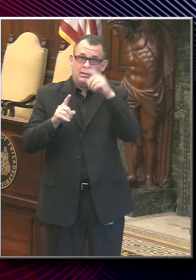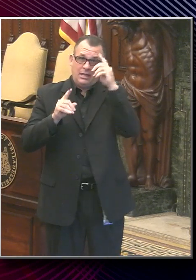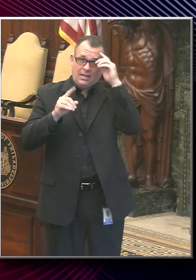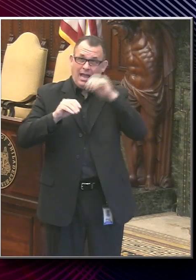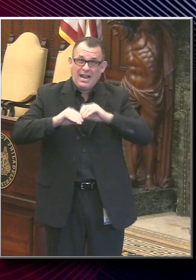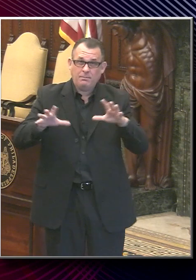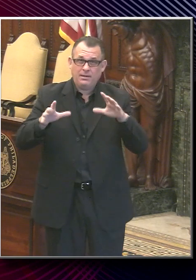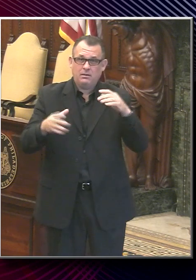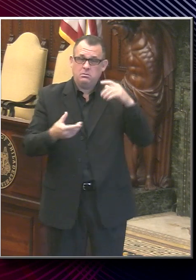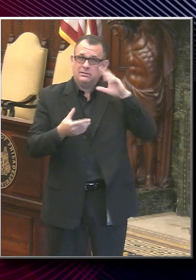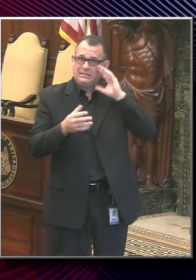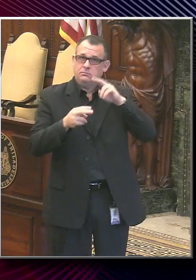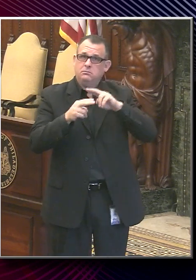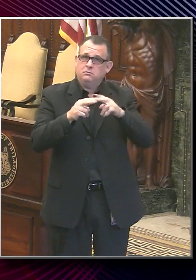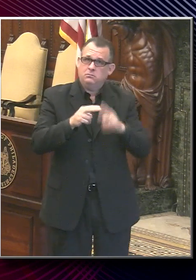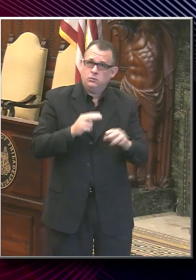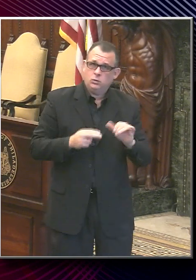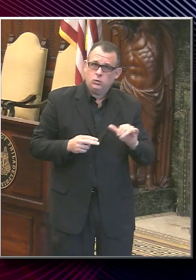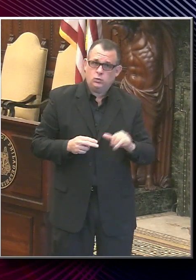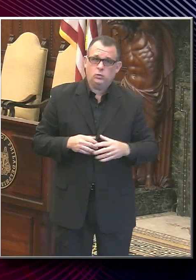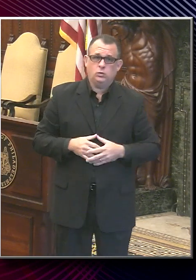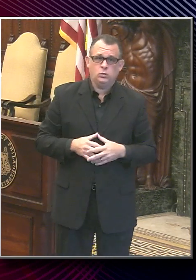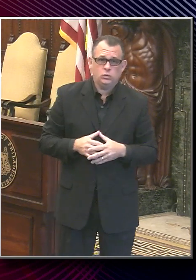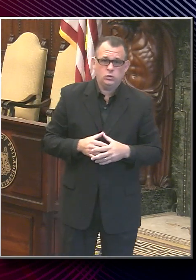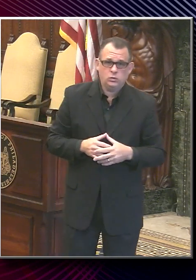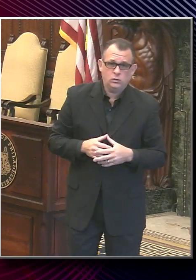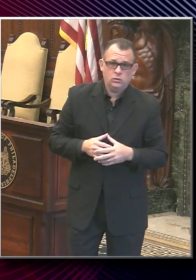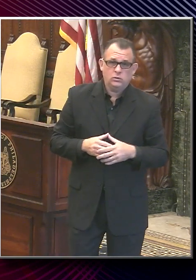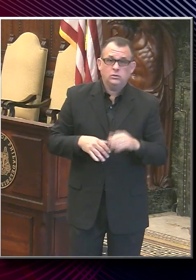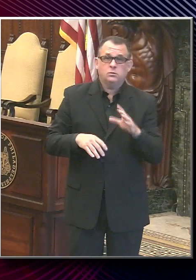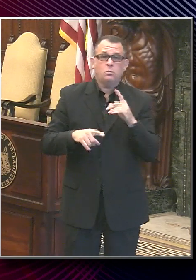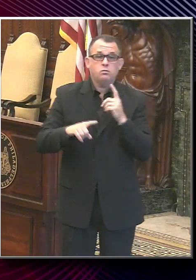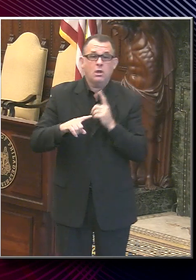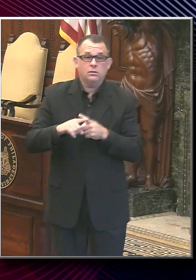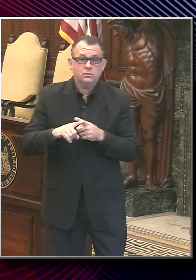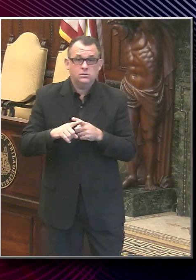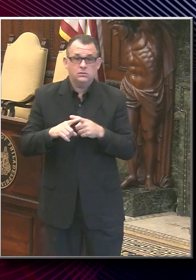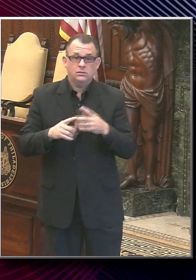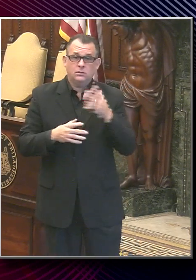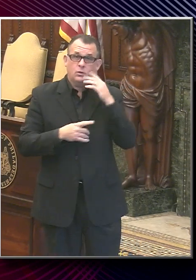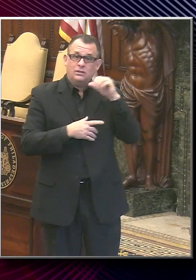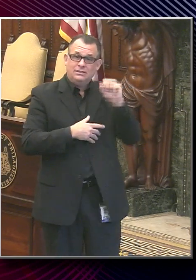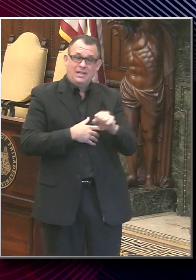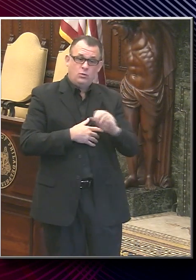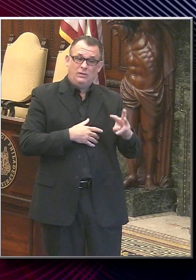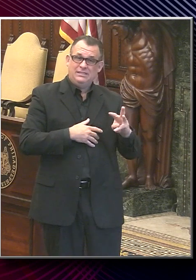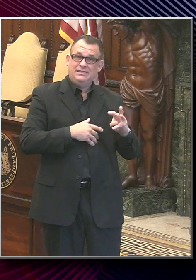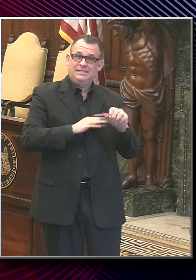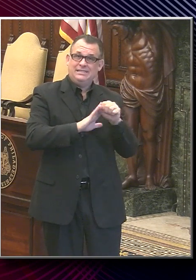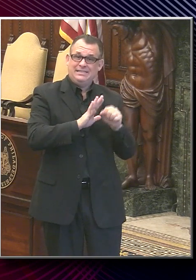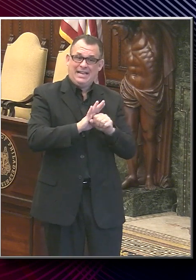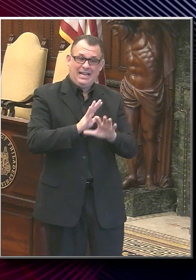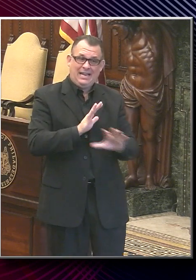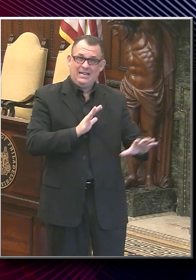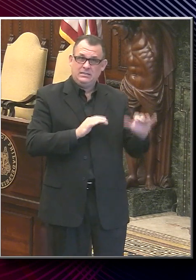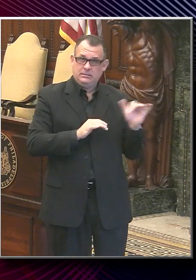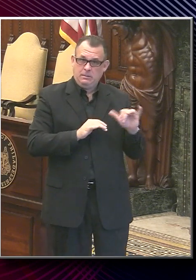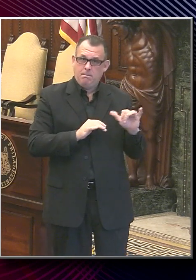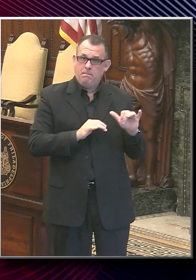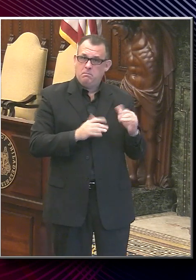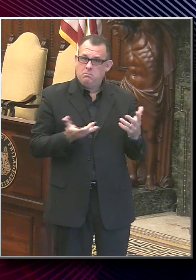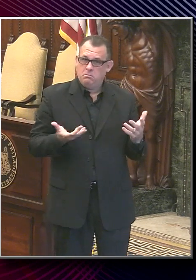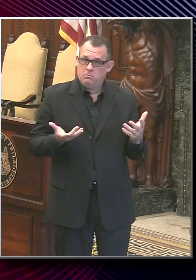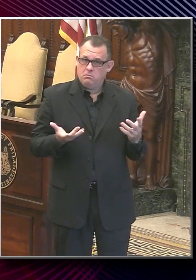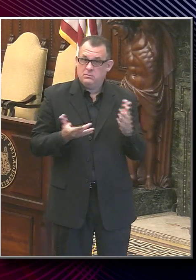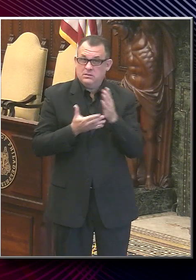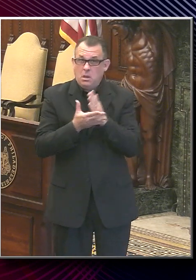are now falling in the U.S. as a whole, as well as many southern and western states. So in summary, case counts are now falling